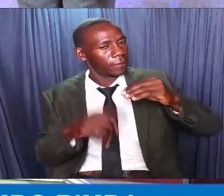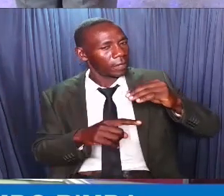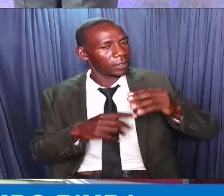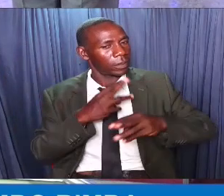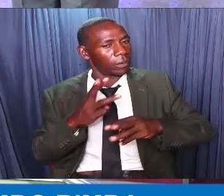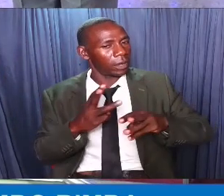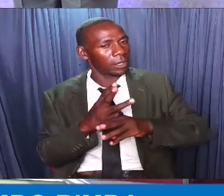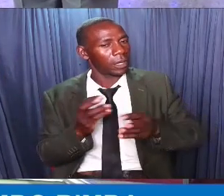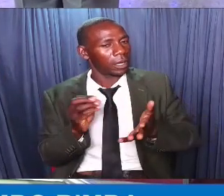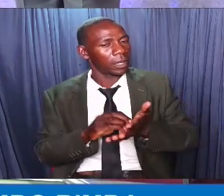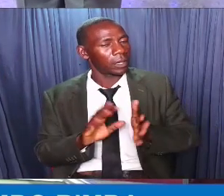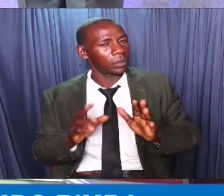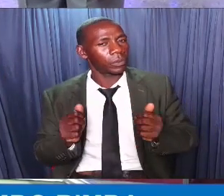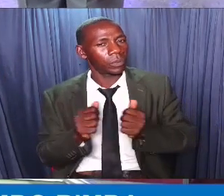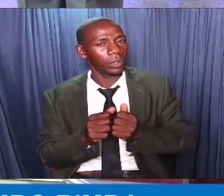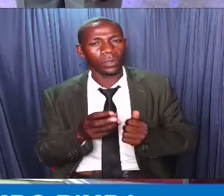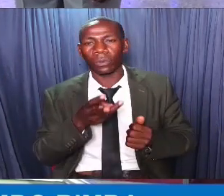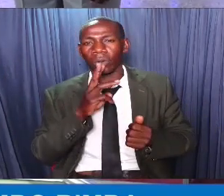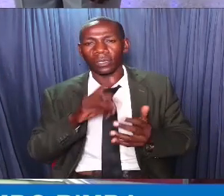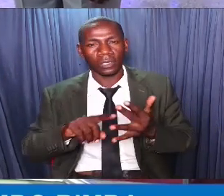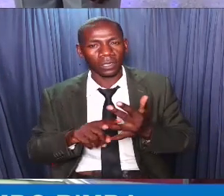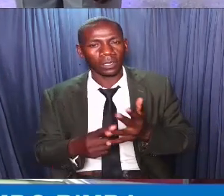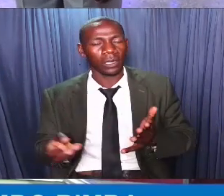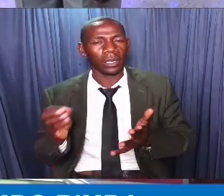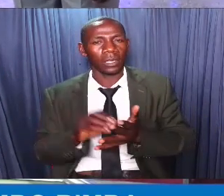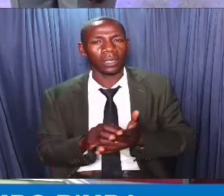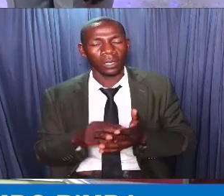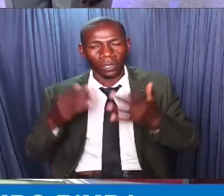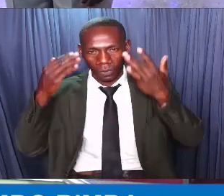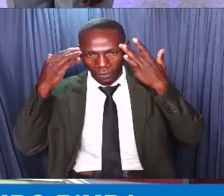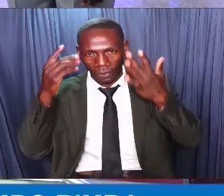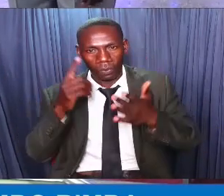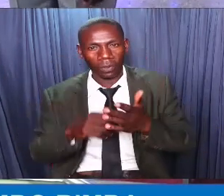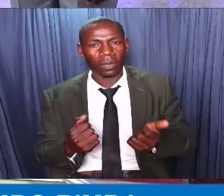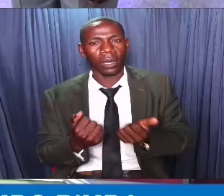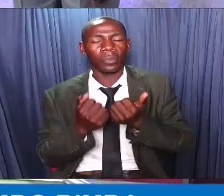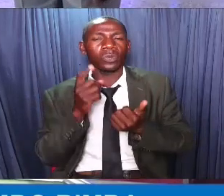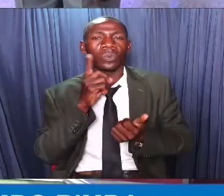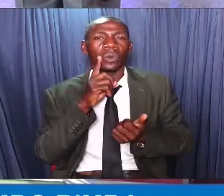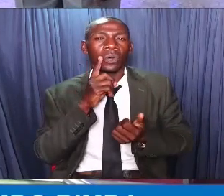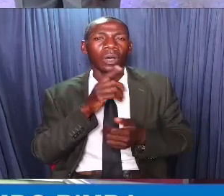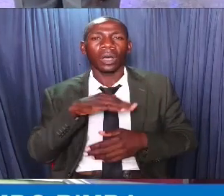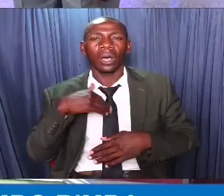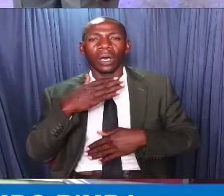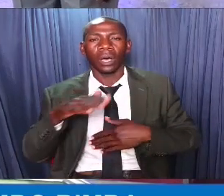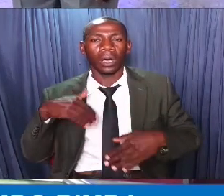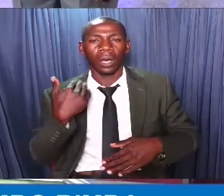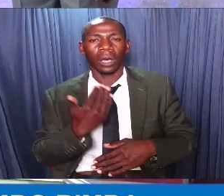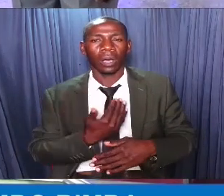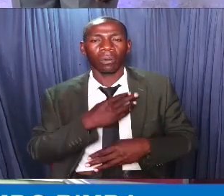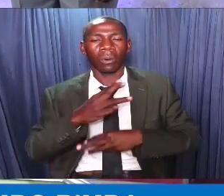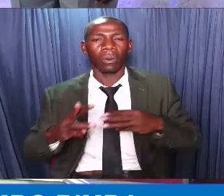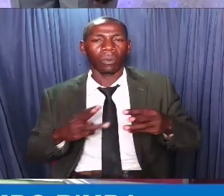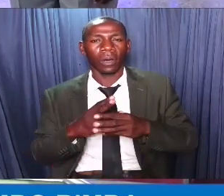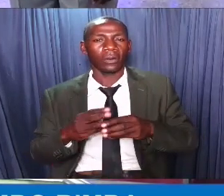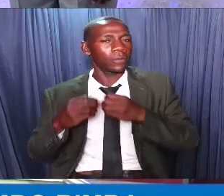And never smite the world with a flood. Haya ameanza na mafuriko. Now you are starting the floods. Hamujui kesho kutakuja nini? You don't know what will come tomorrow. Dunia yetu yote kimbieni